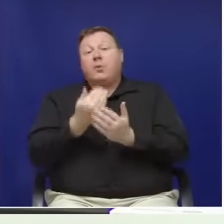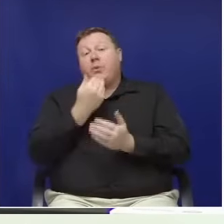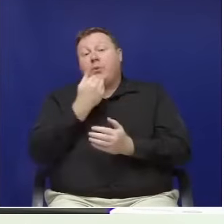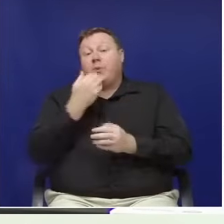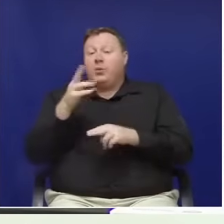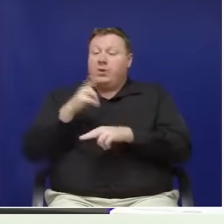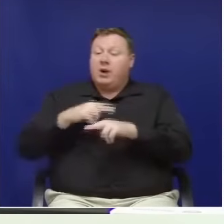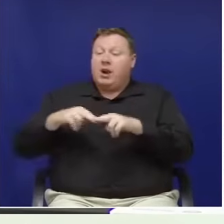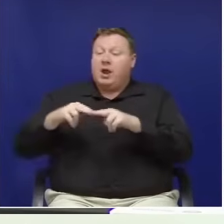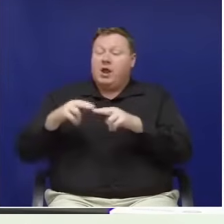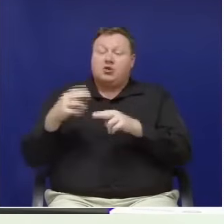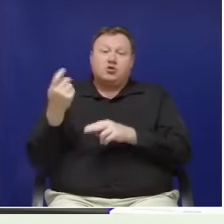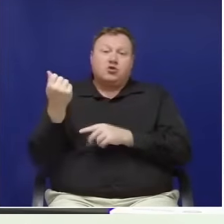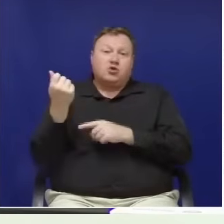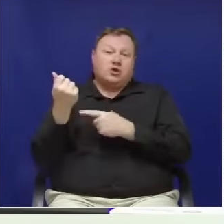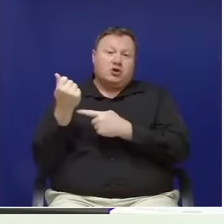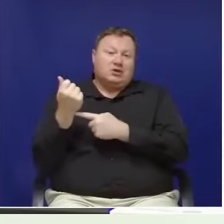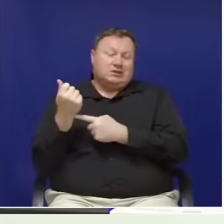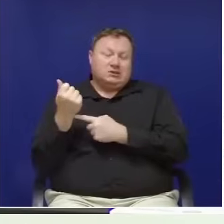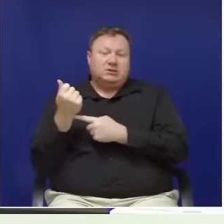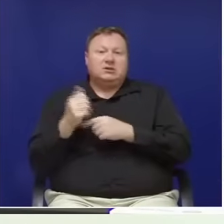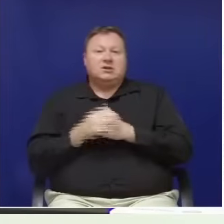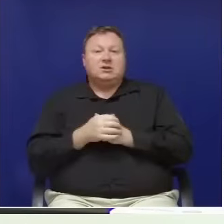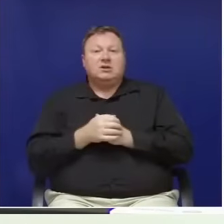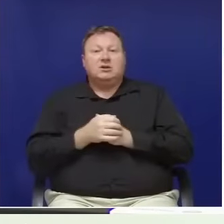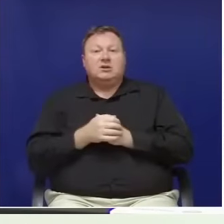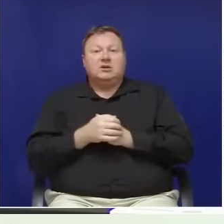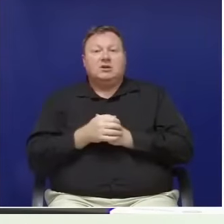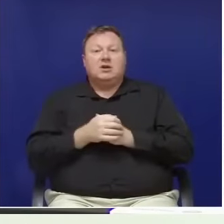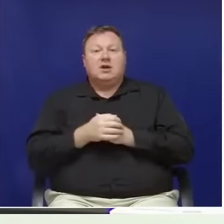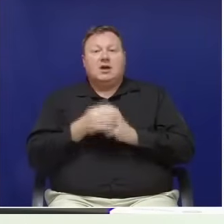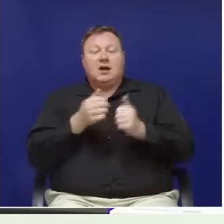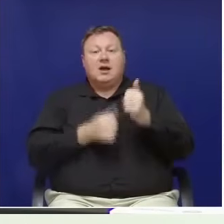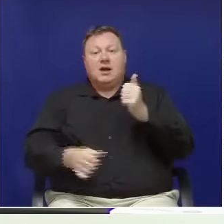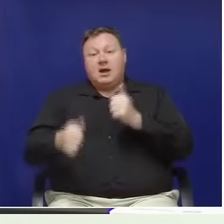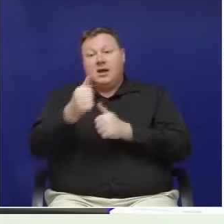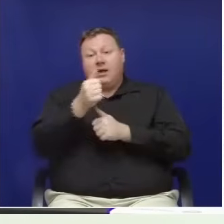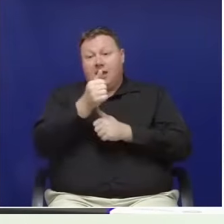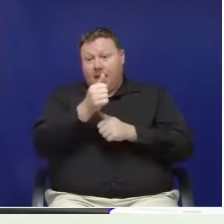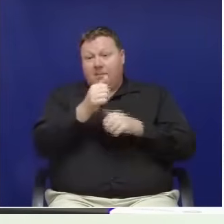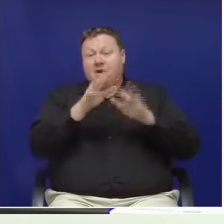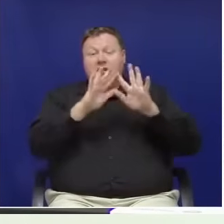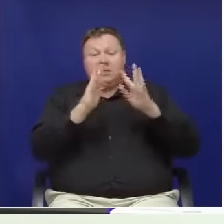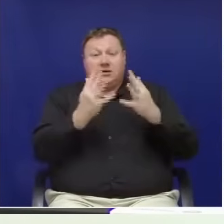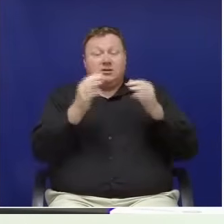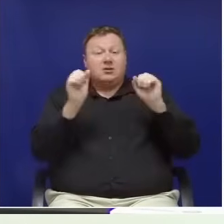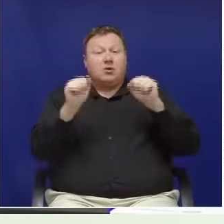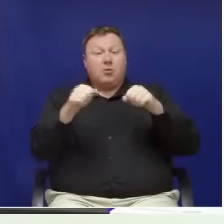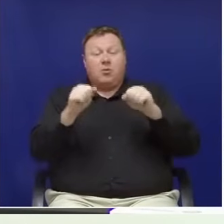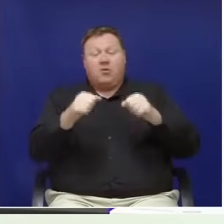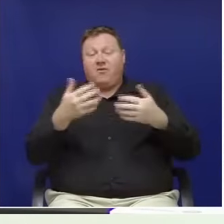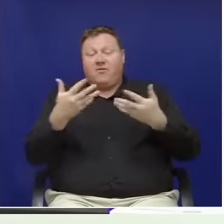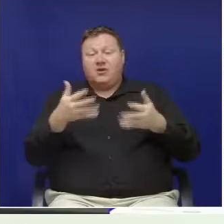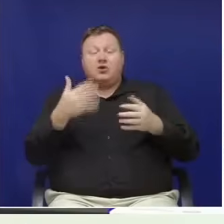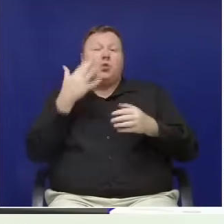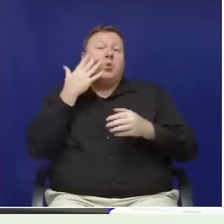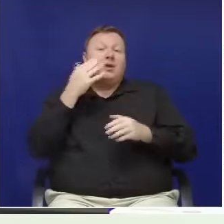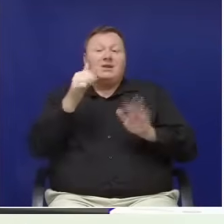strategic trajectory received Cabinet approval on 6 May